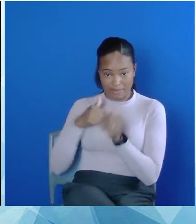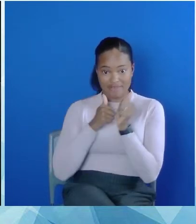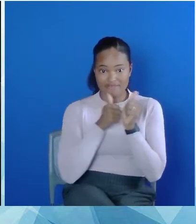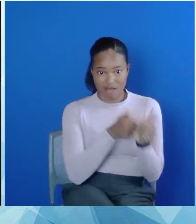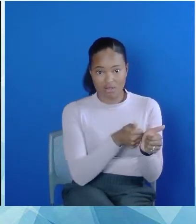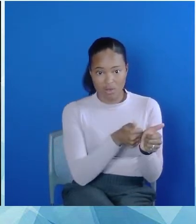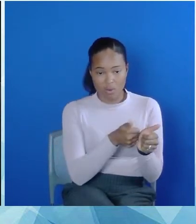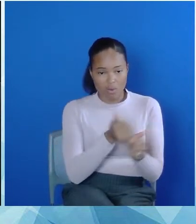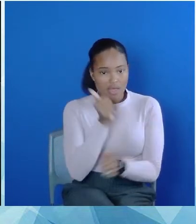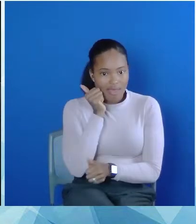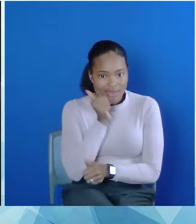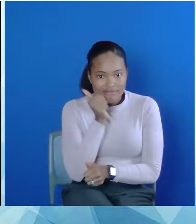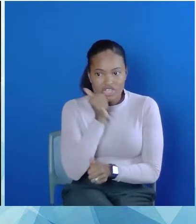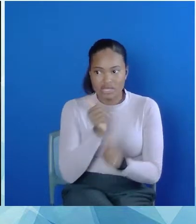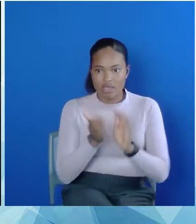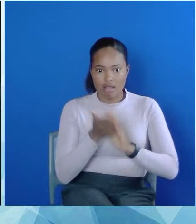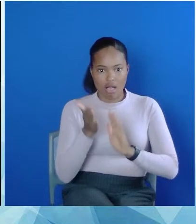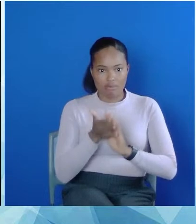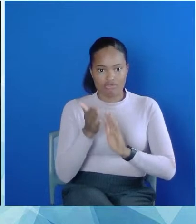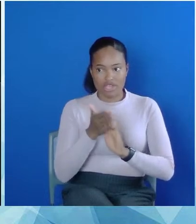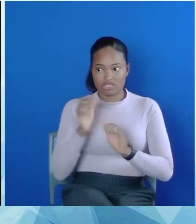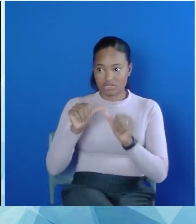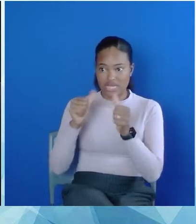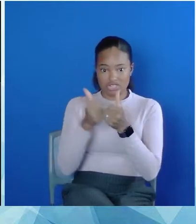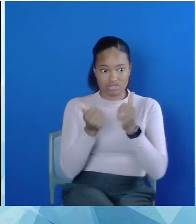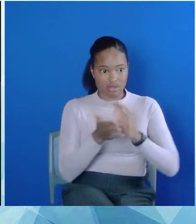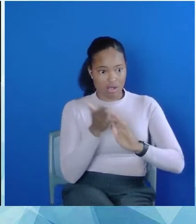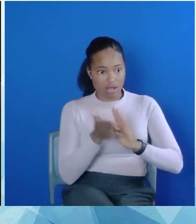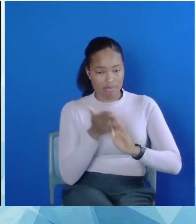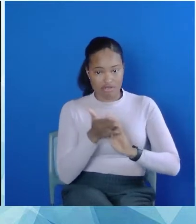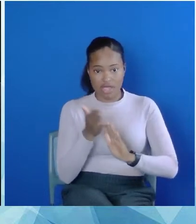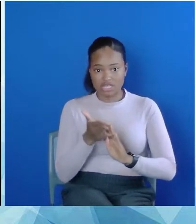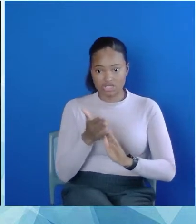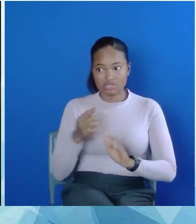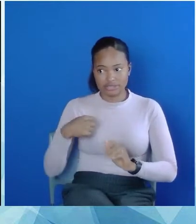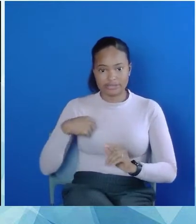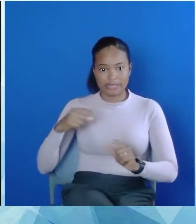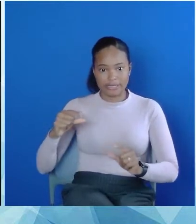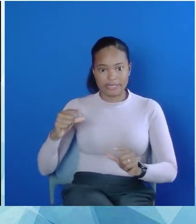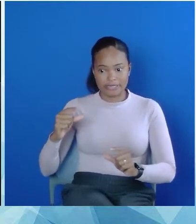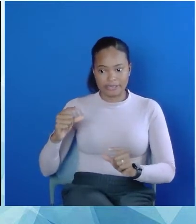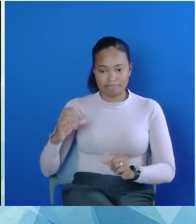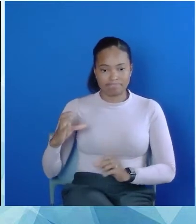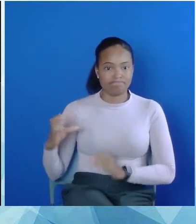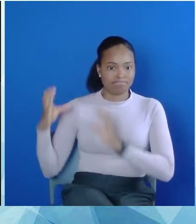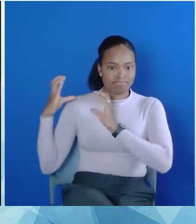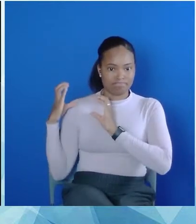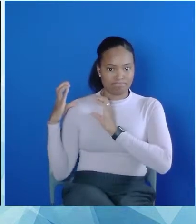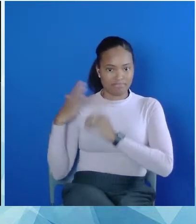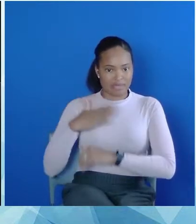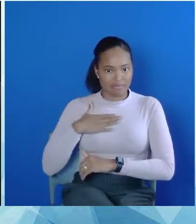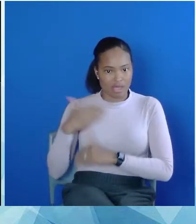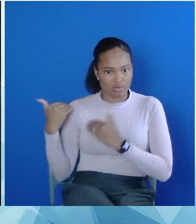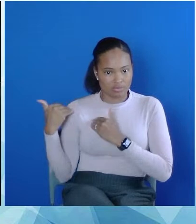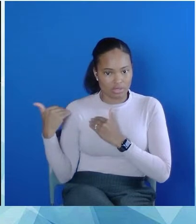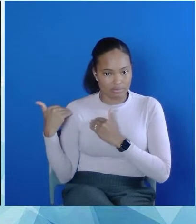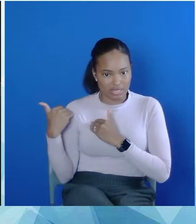of the agency has been given to me as my responsibility.